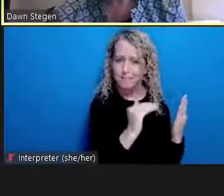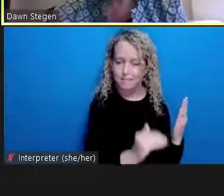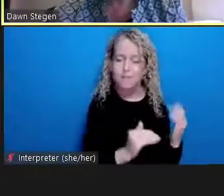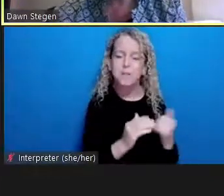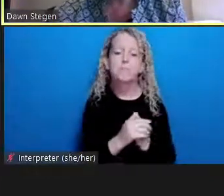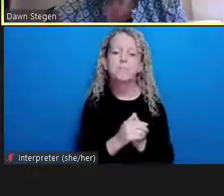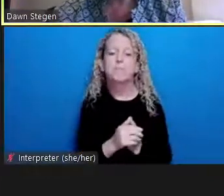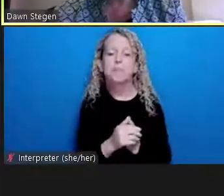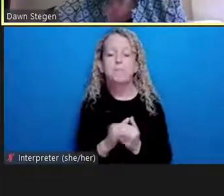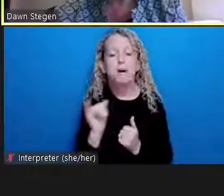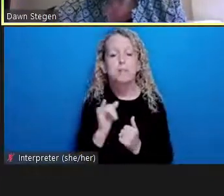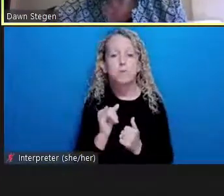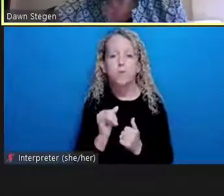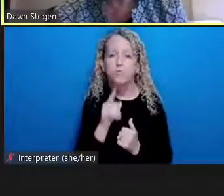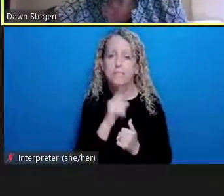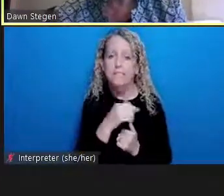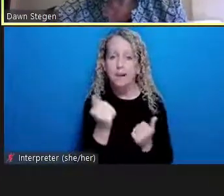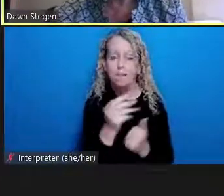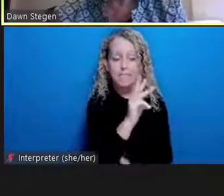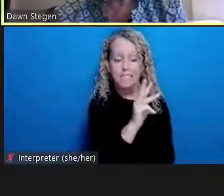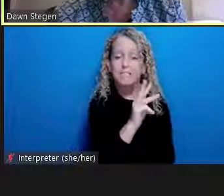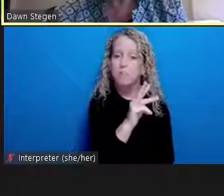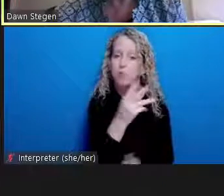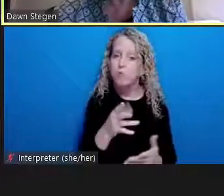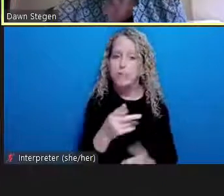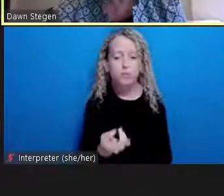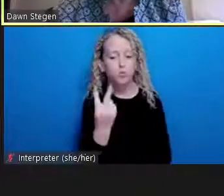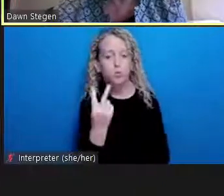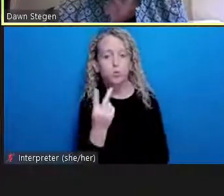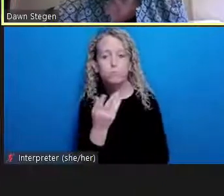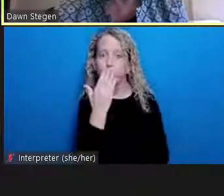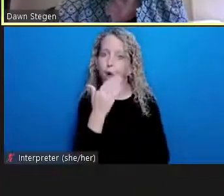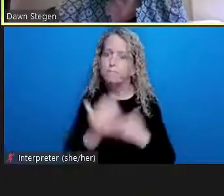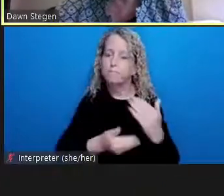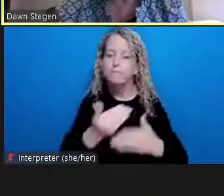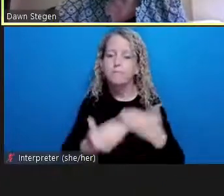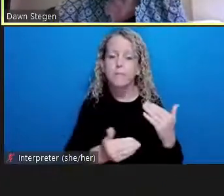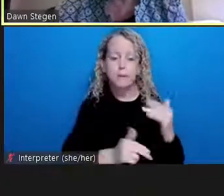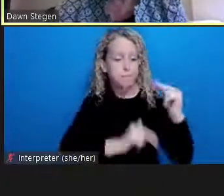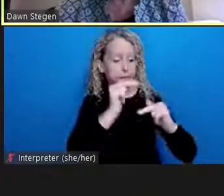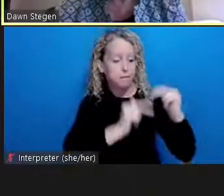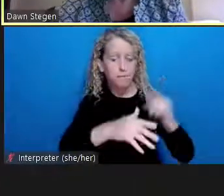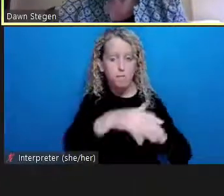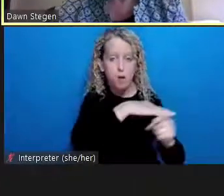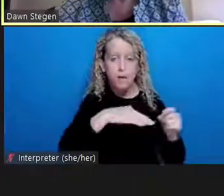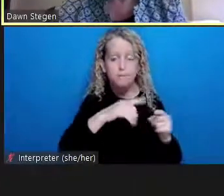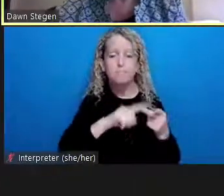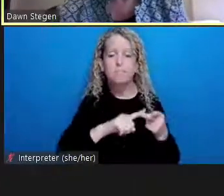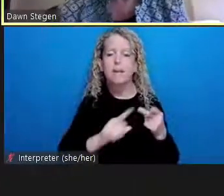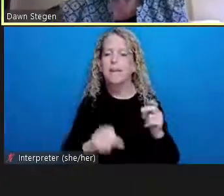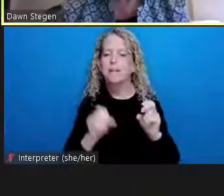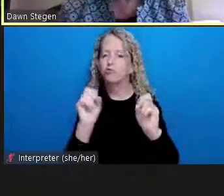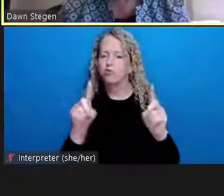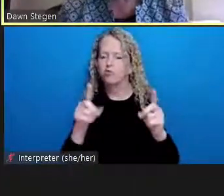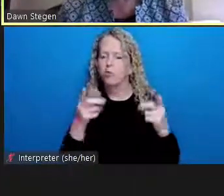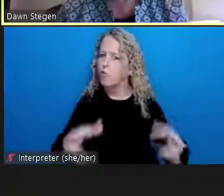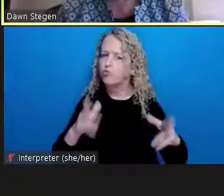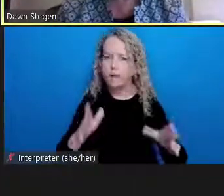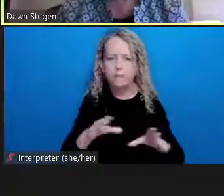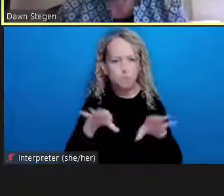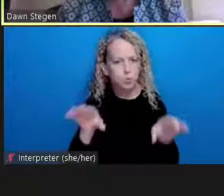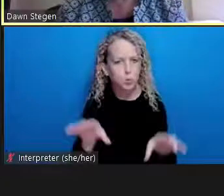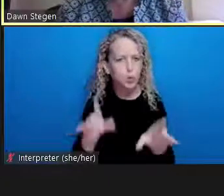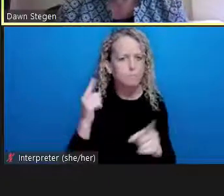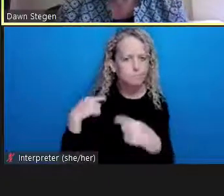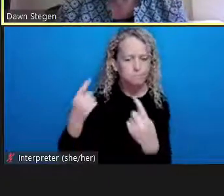developing 2 of the standard areas, in the built environment and in education. So we will begin to develop